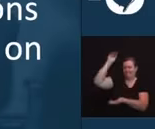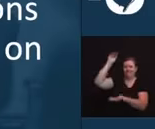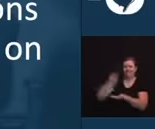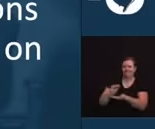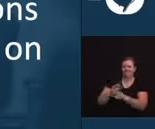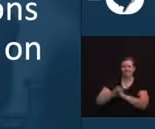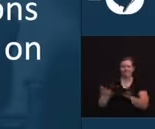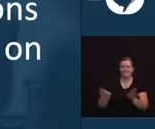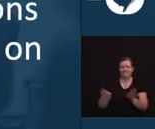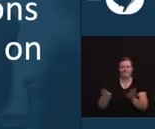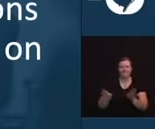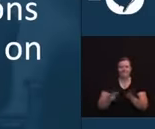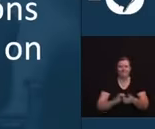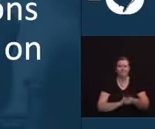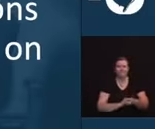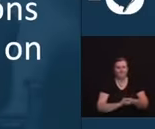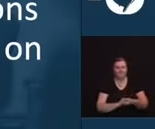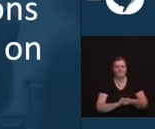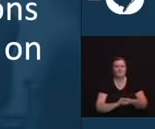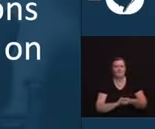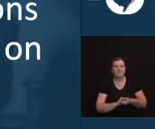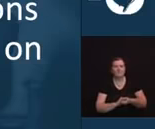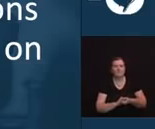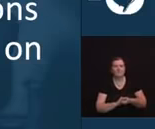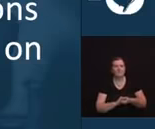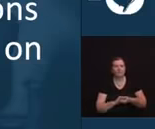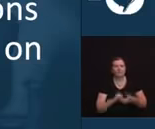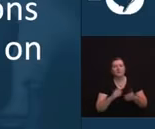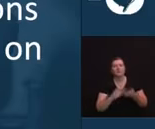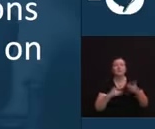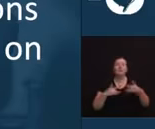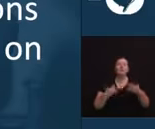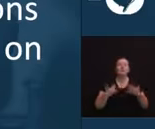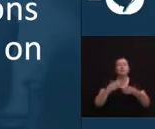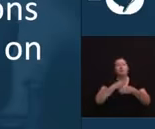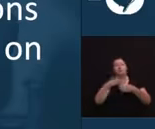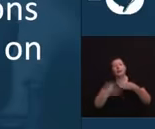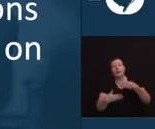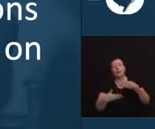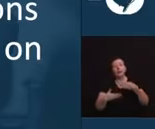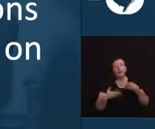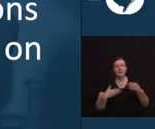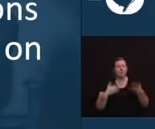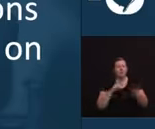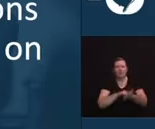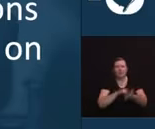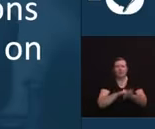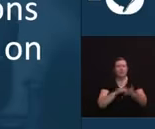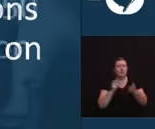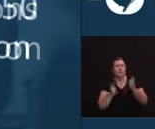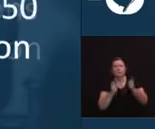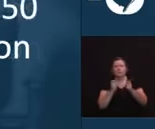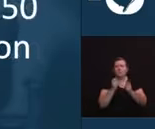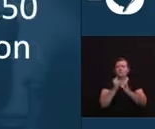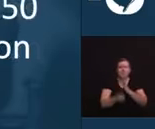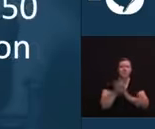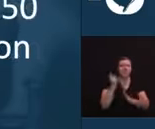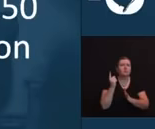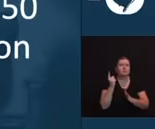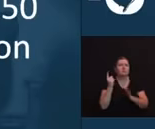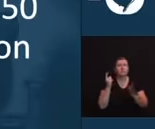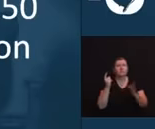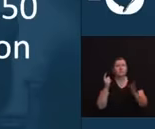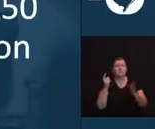know that there may be certain events scheduled for this coming weekend that would be impacted. So to avoid disruption, the reduction for